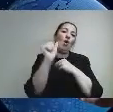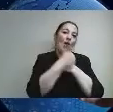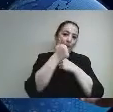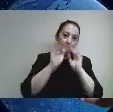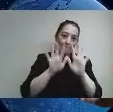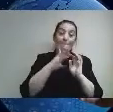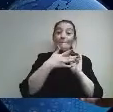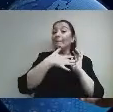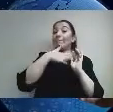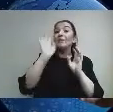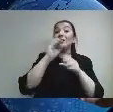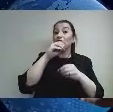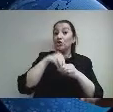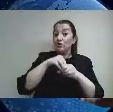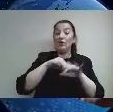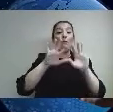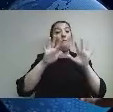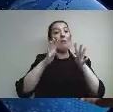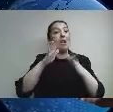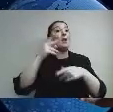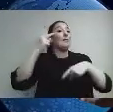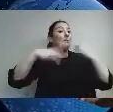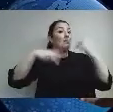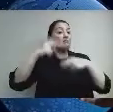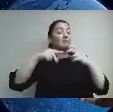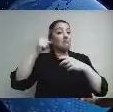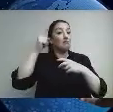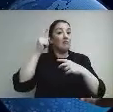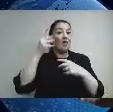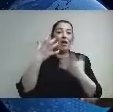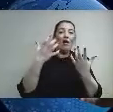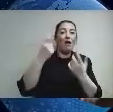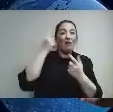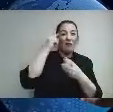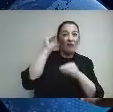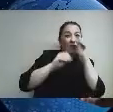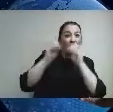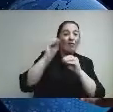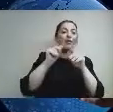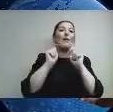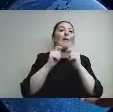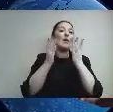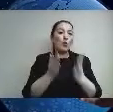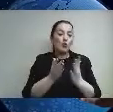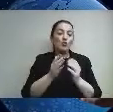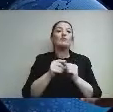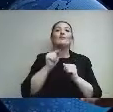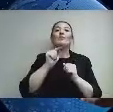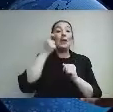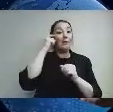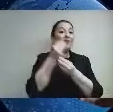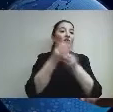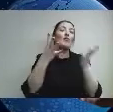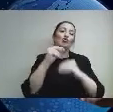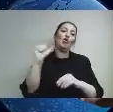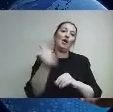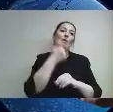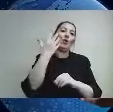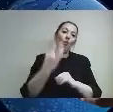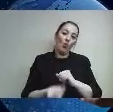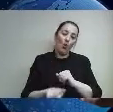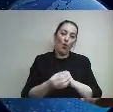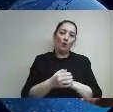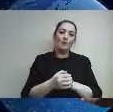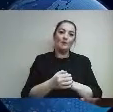prejudices when we are not knowledgeable about disability aspects or disability topics. I work as a